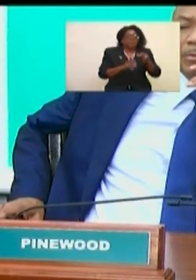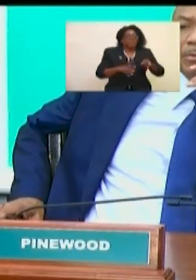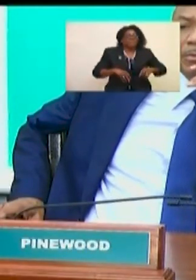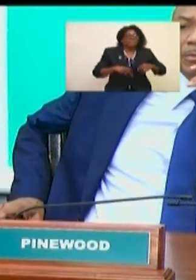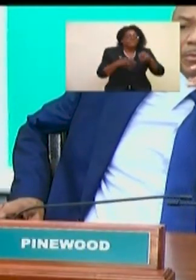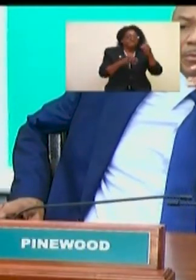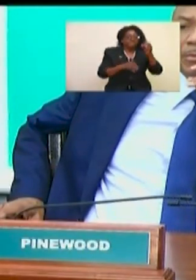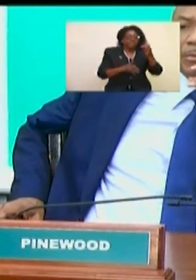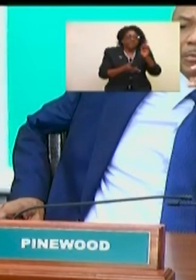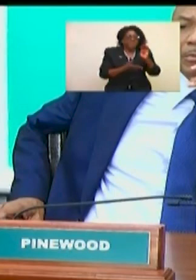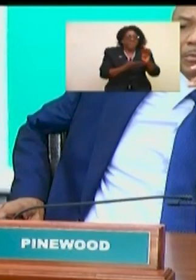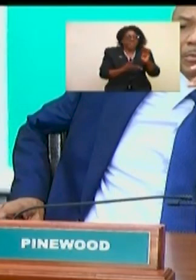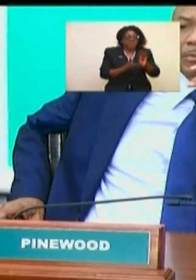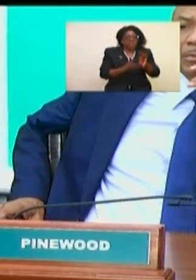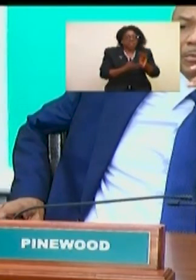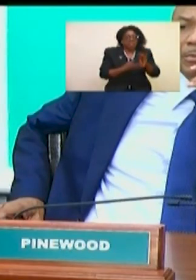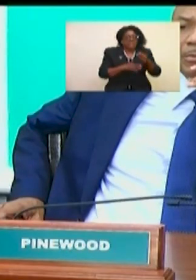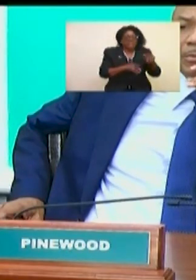obligations as of October 14th,